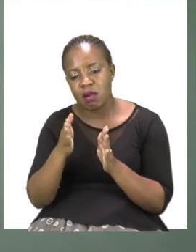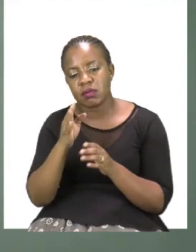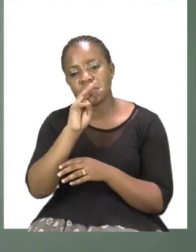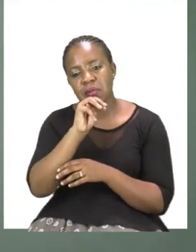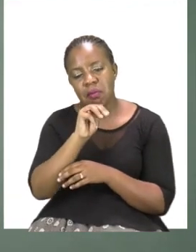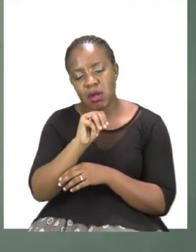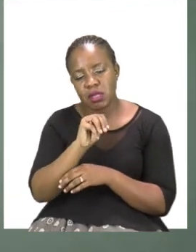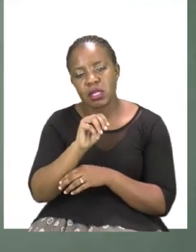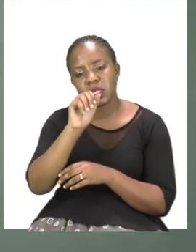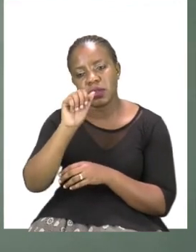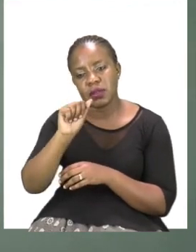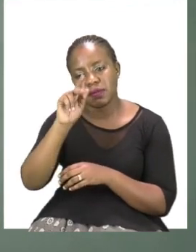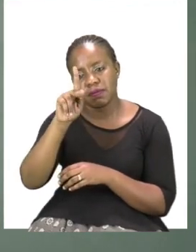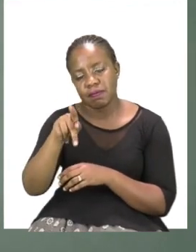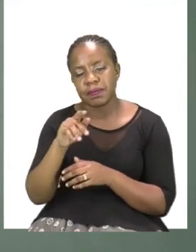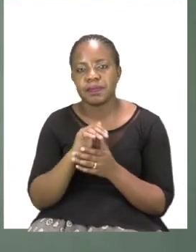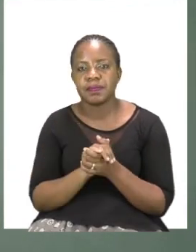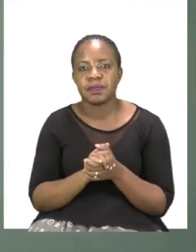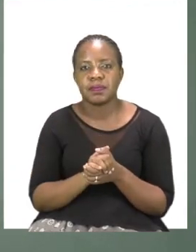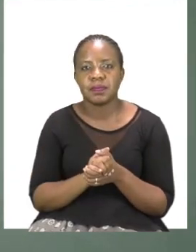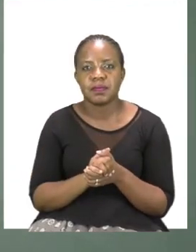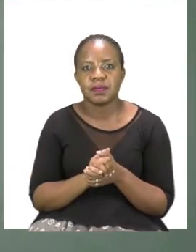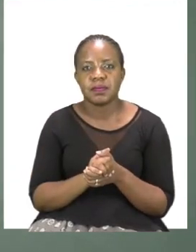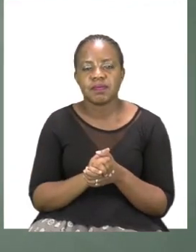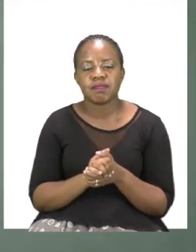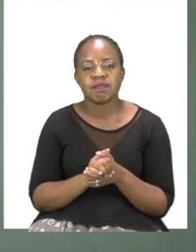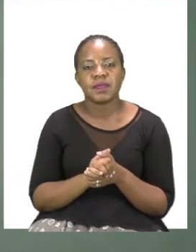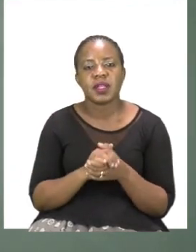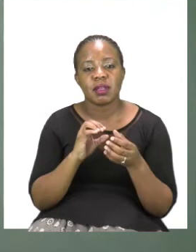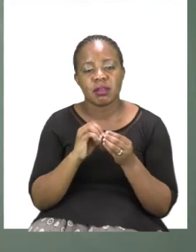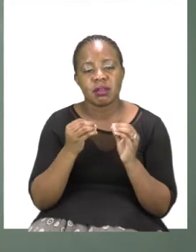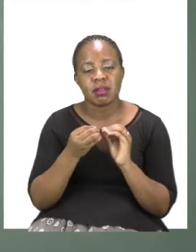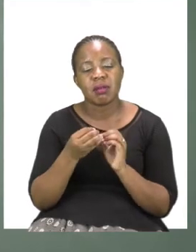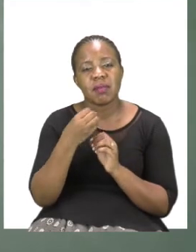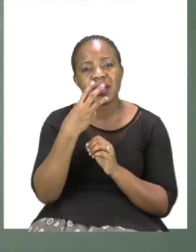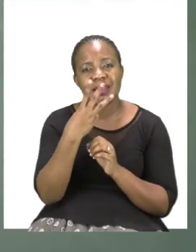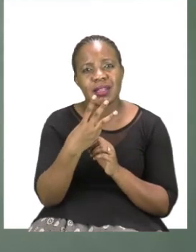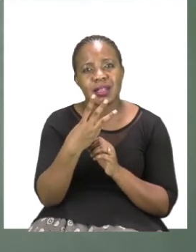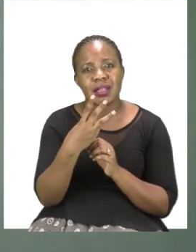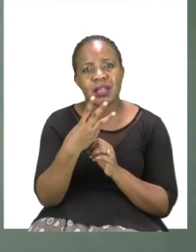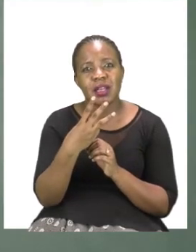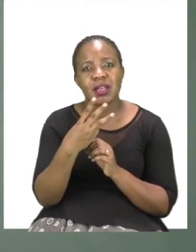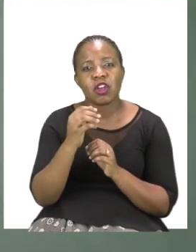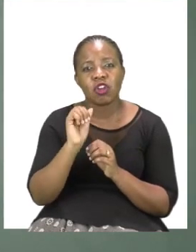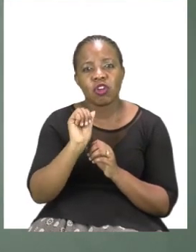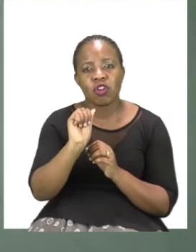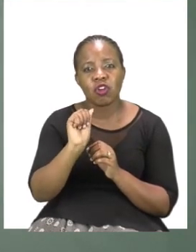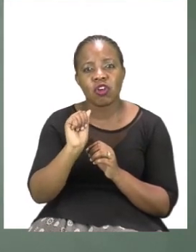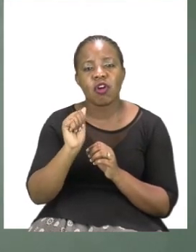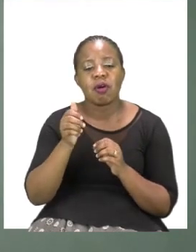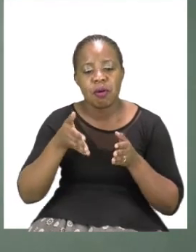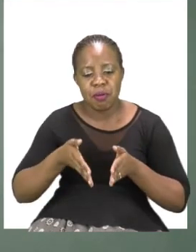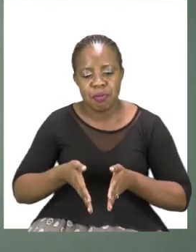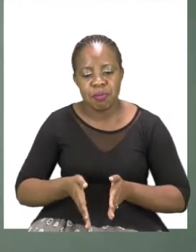question says, what month is your birthday? So we are going to start again with our